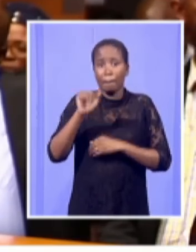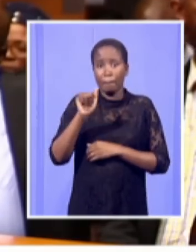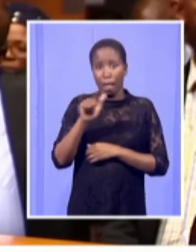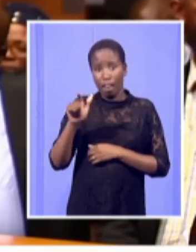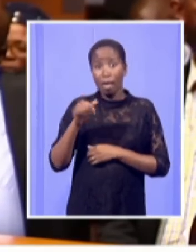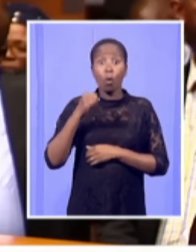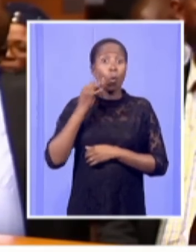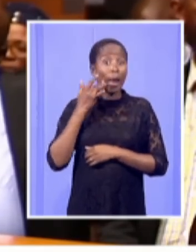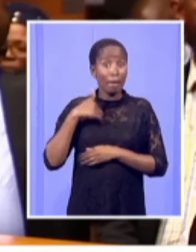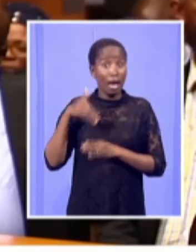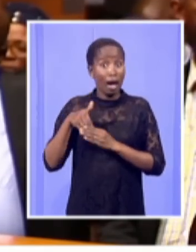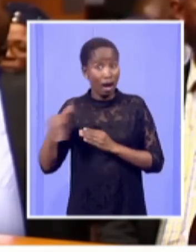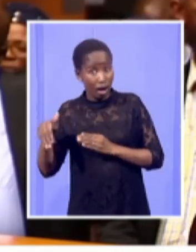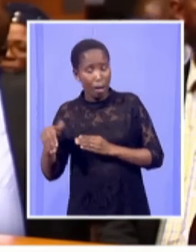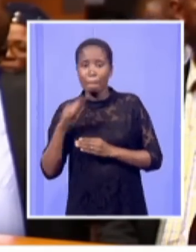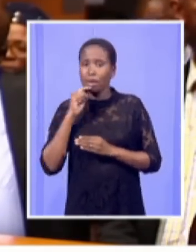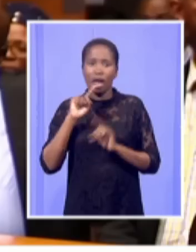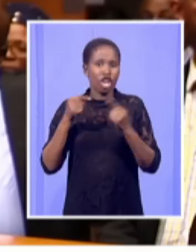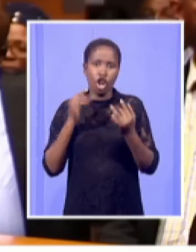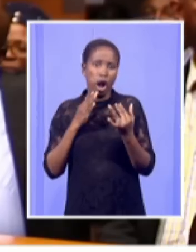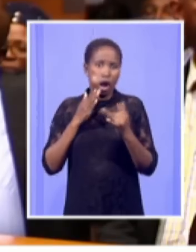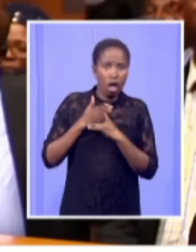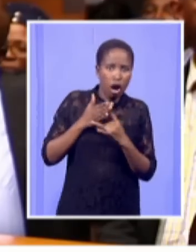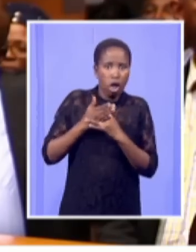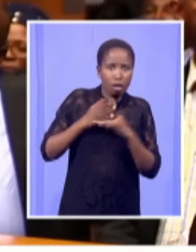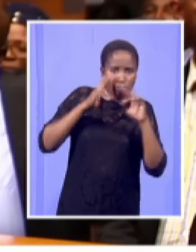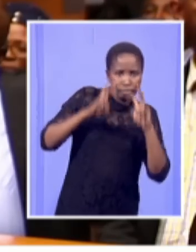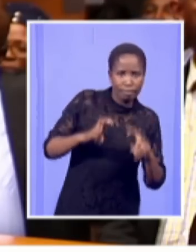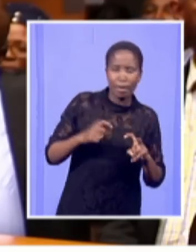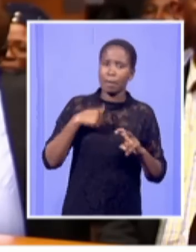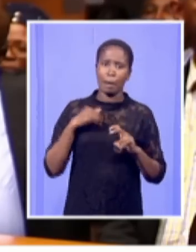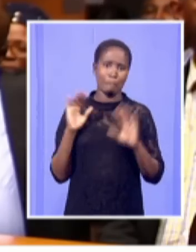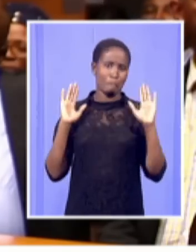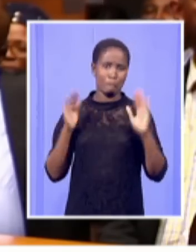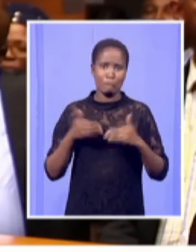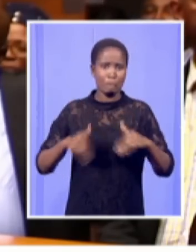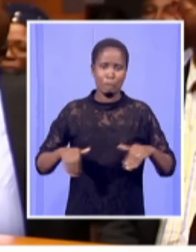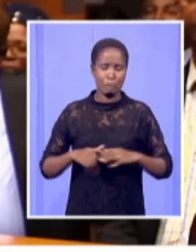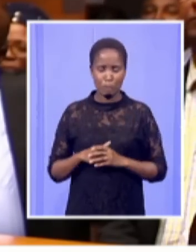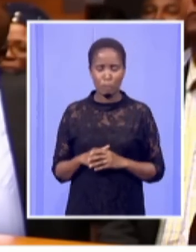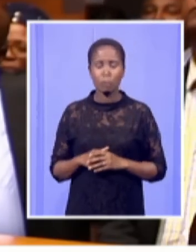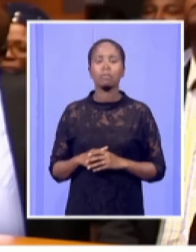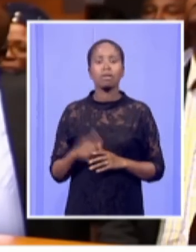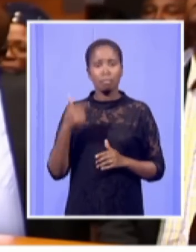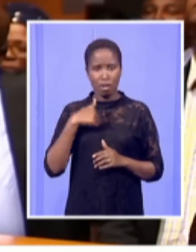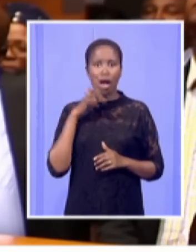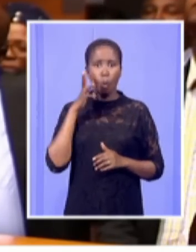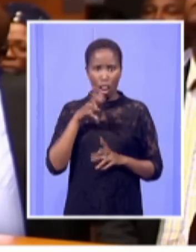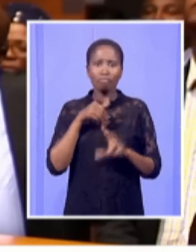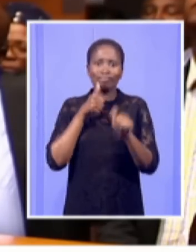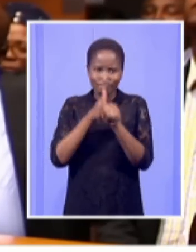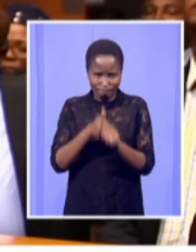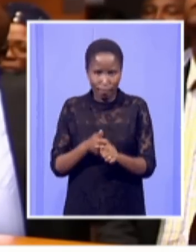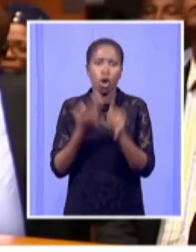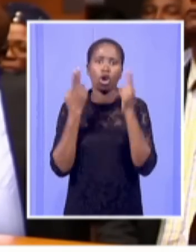not disturb the public order or undermine the proper functioning of the criminal justice system. I will comply with such conditions as the above Honourable Court may wish